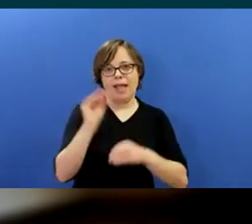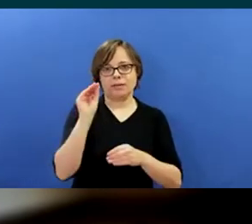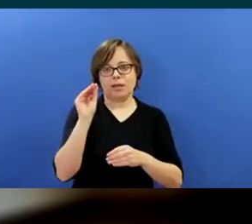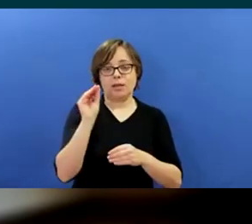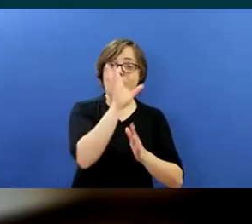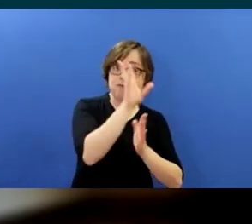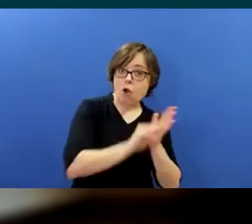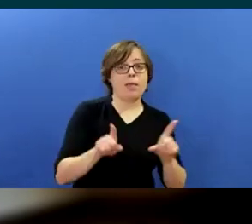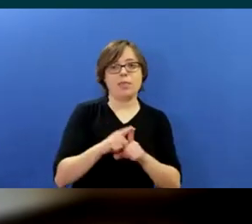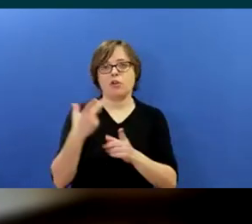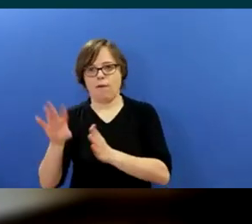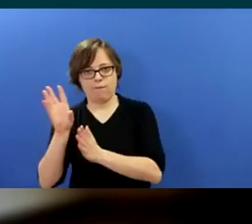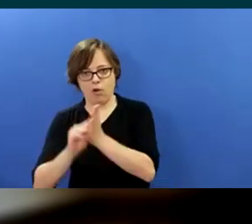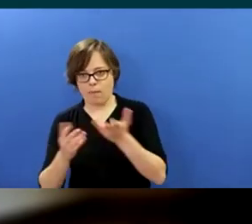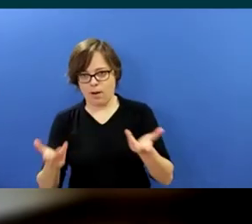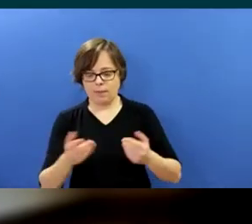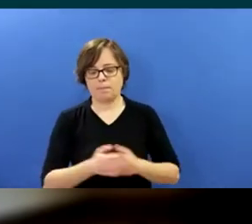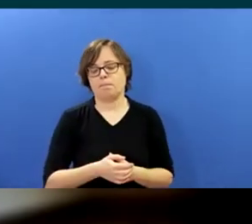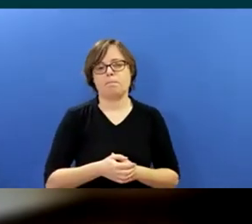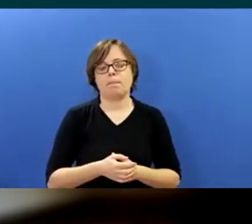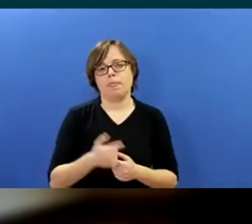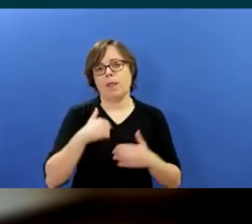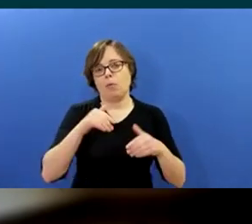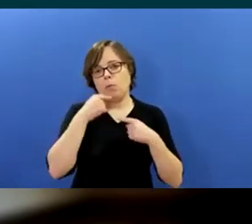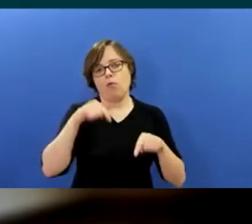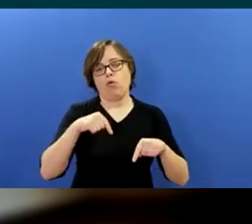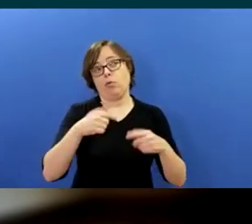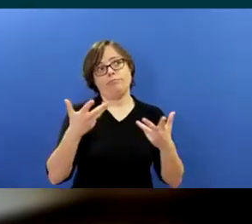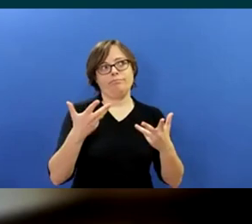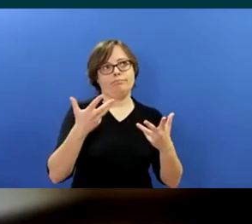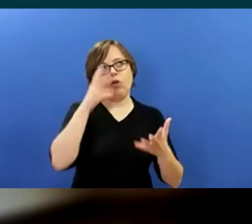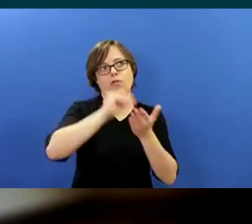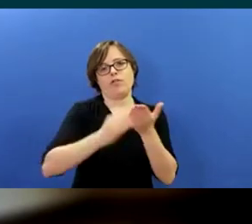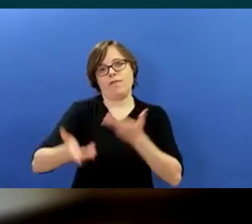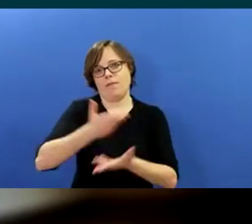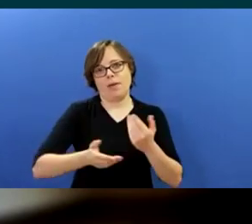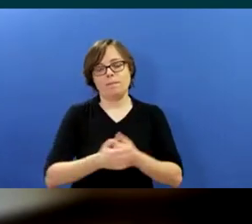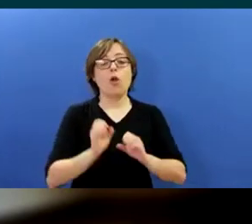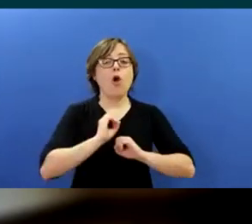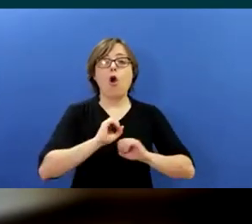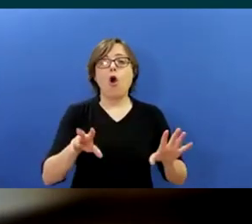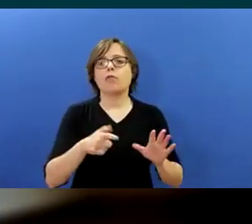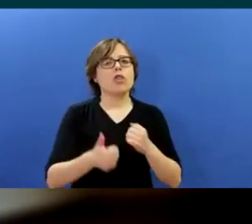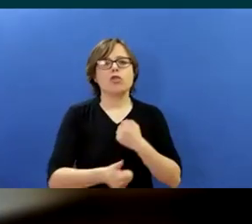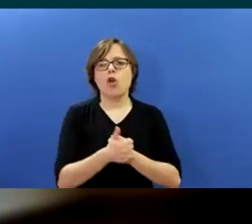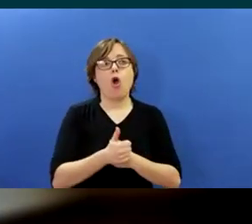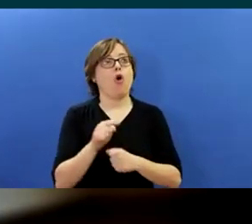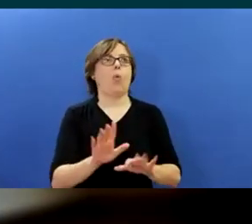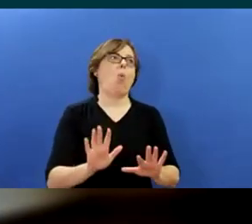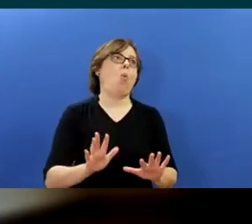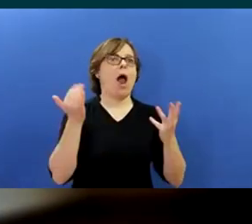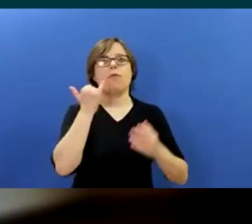exchange of experience here. Not that it's easy; it's a very essential topic, but it's also a very complex